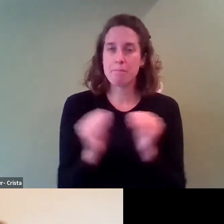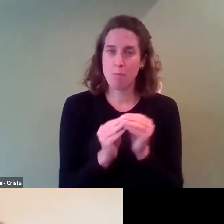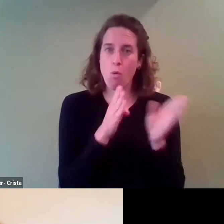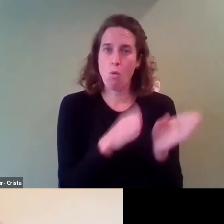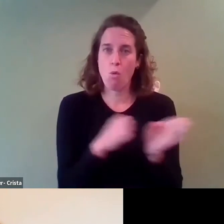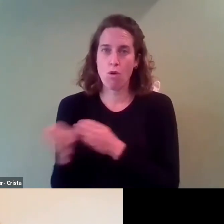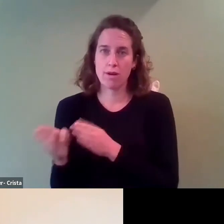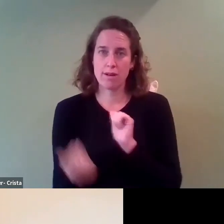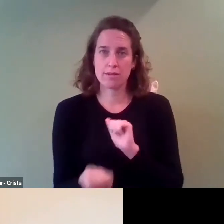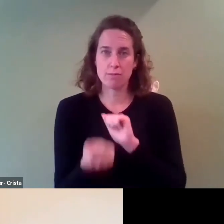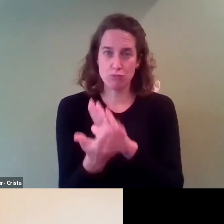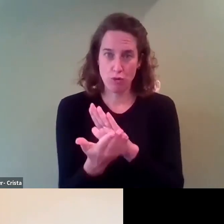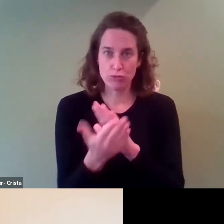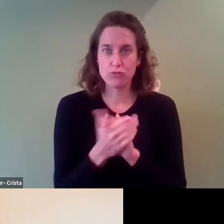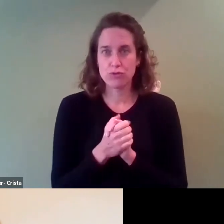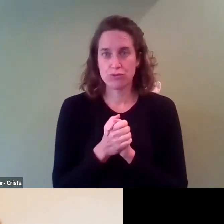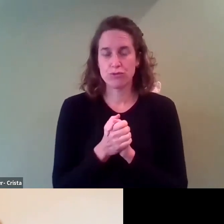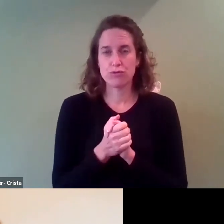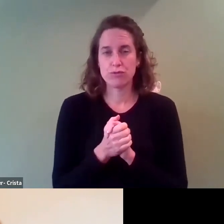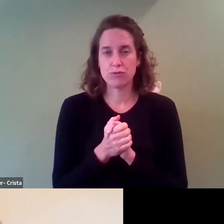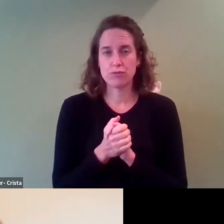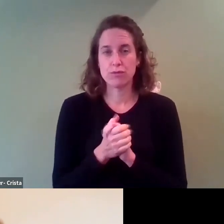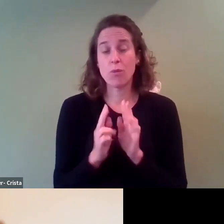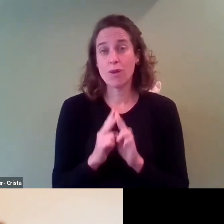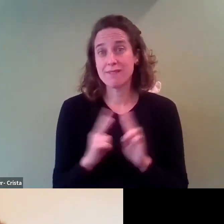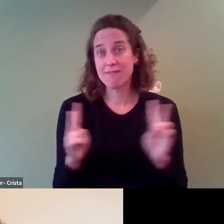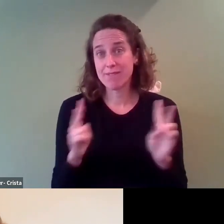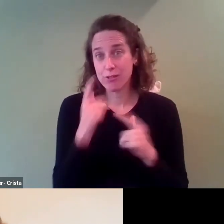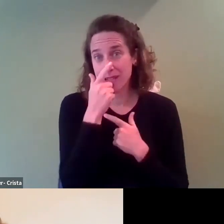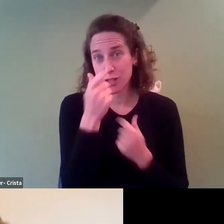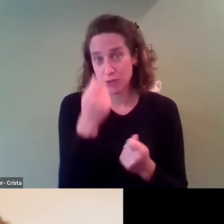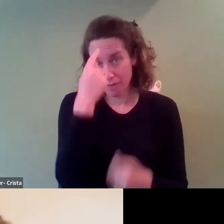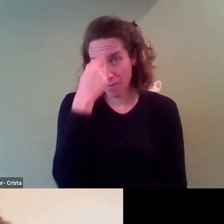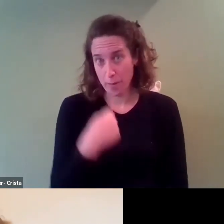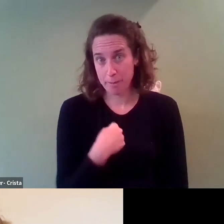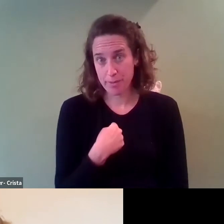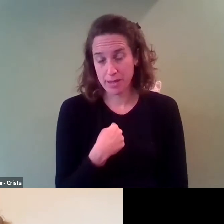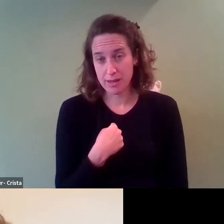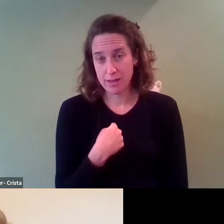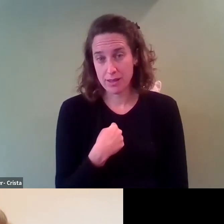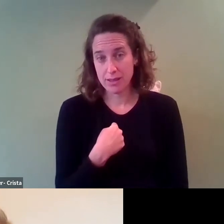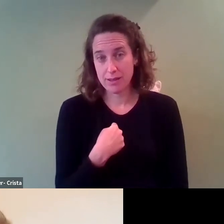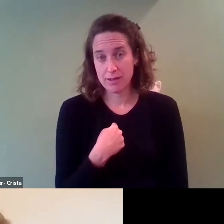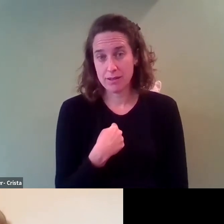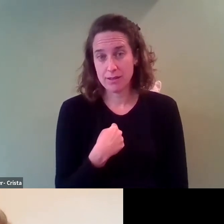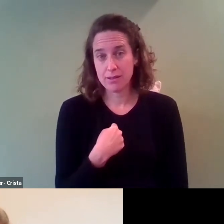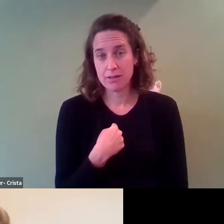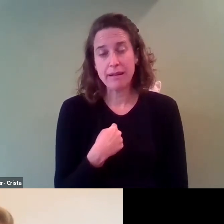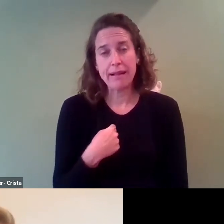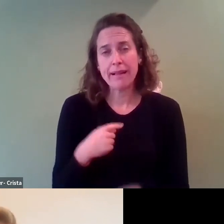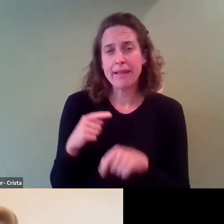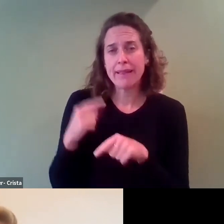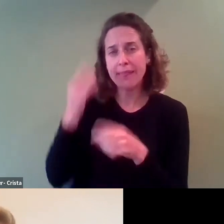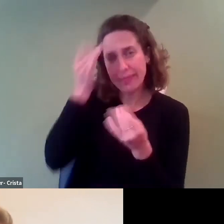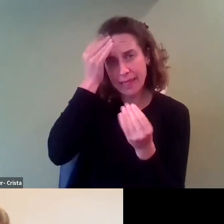approach to it. But what's really interesting to me is the responses, not of the kids who, in agreement